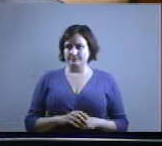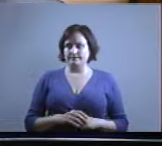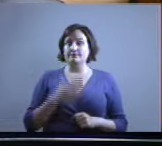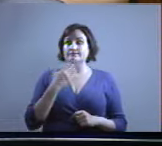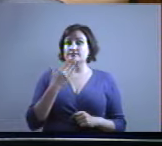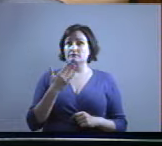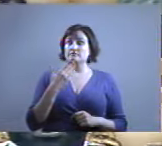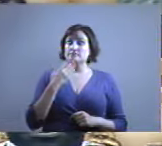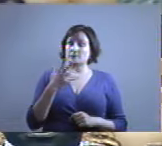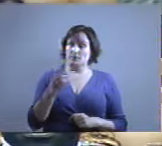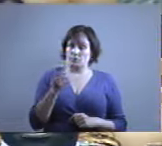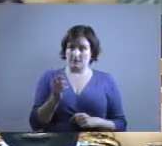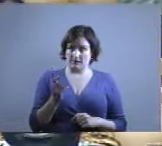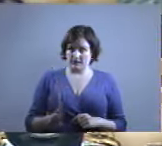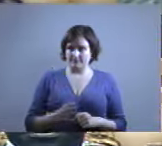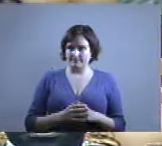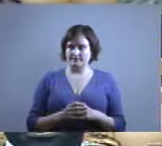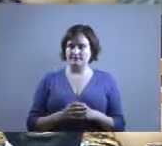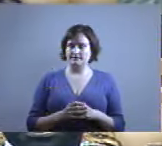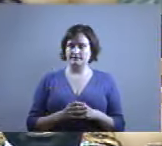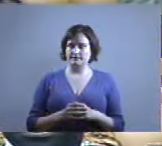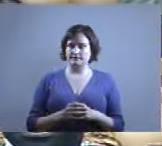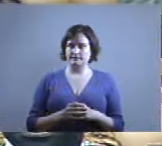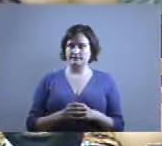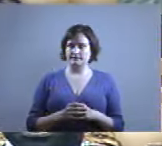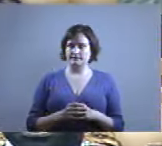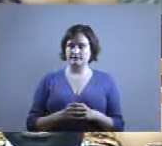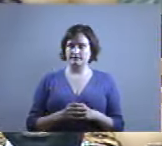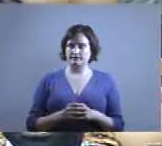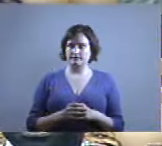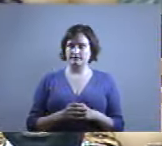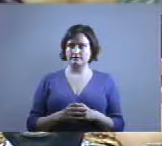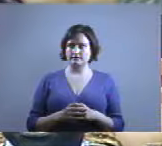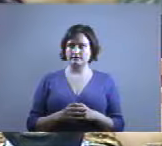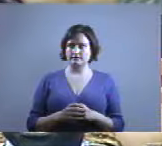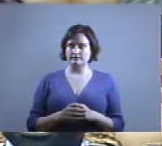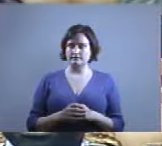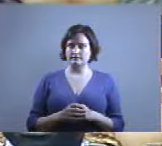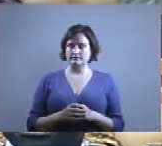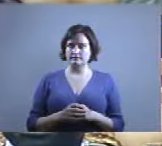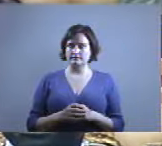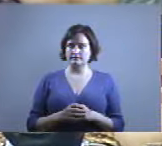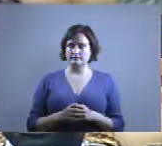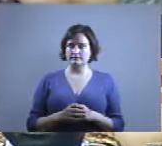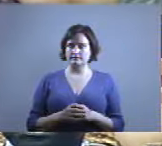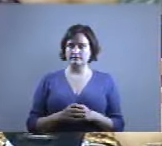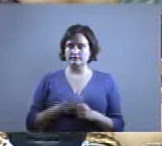Much, Speaker. I think it's important when we